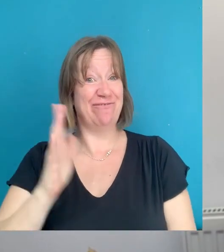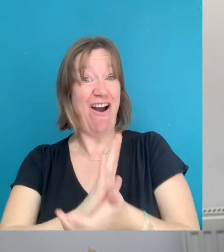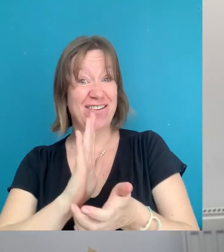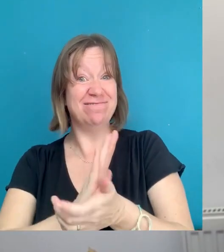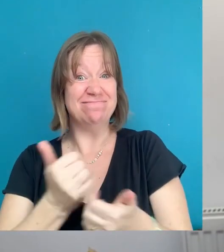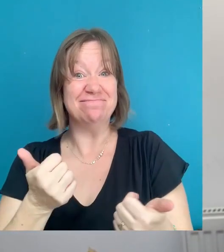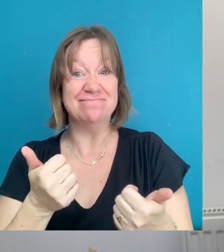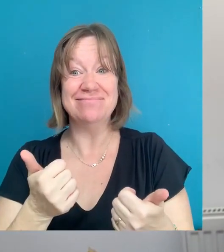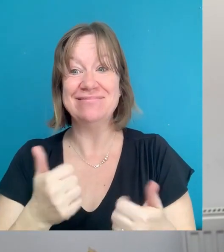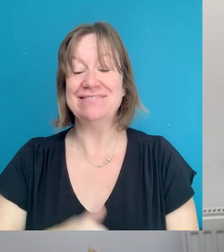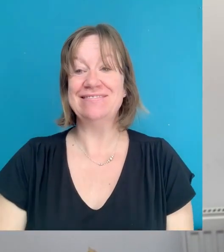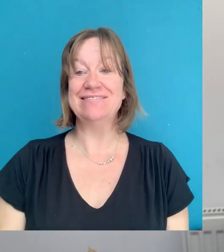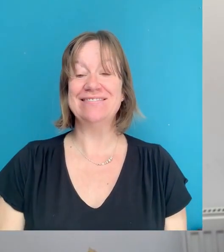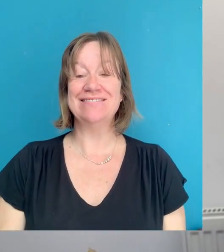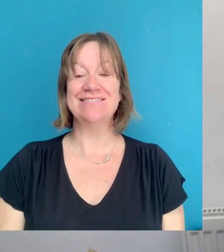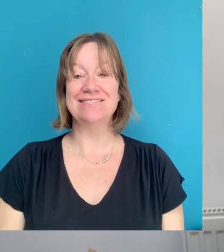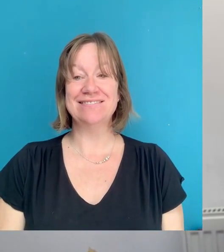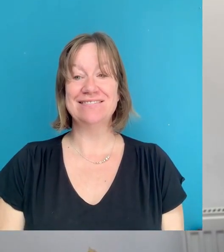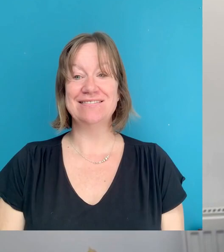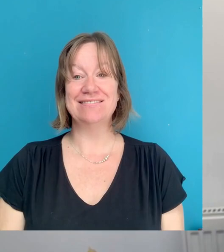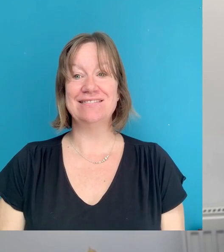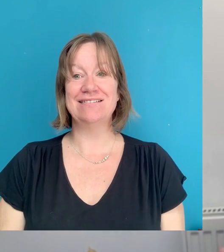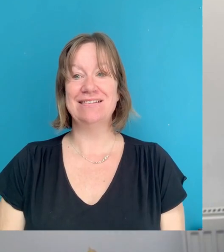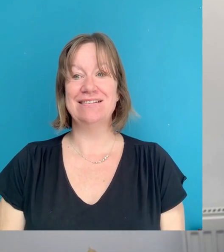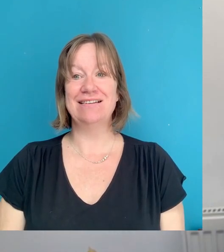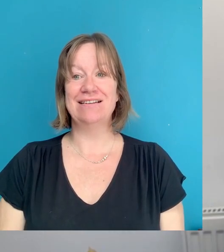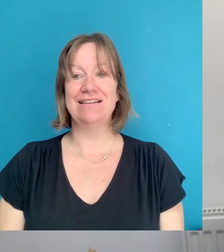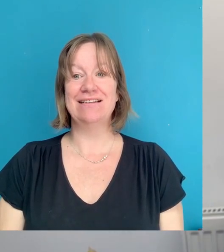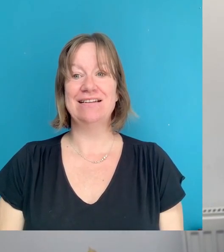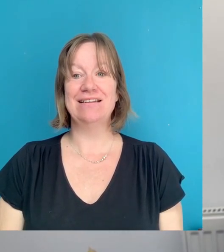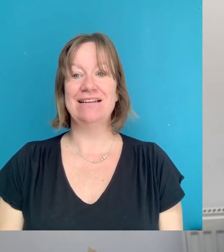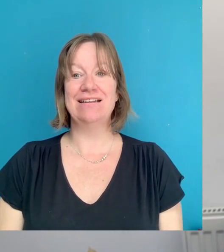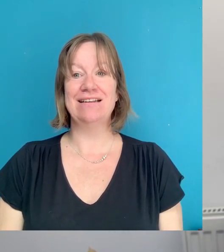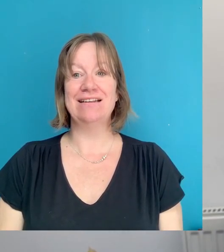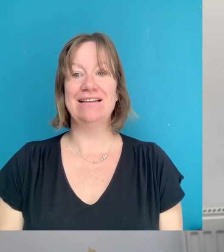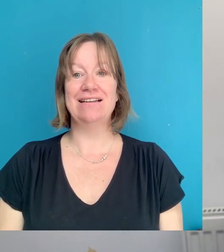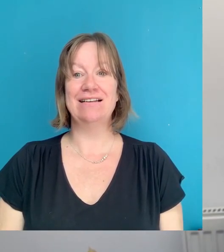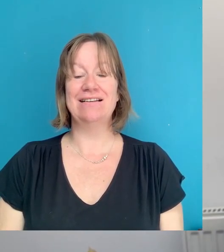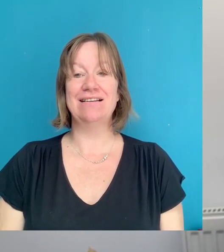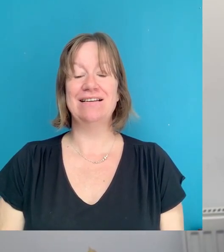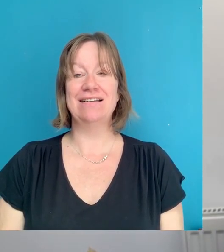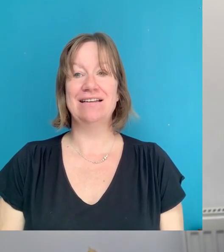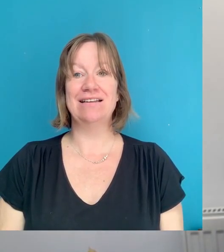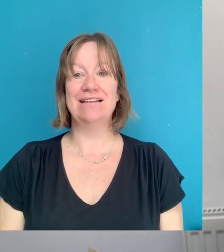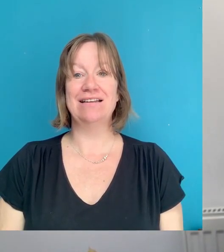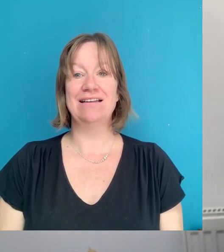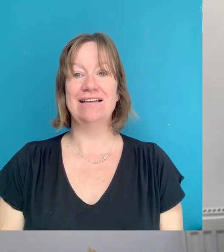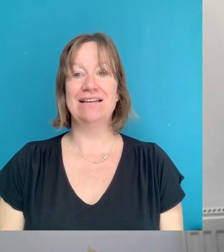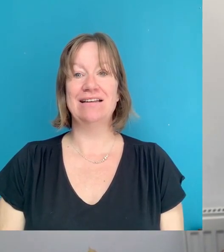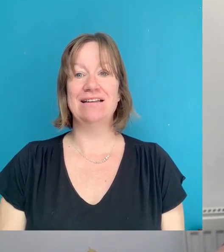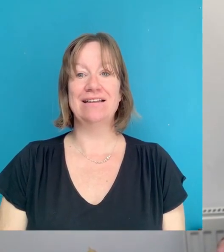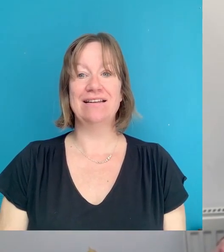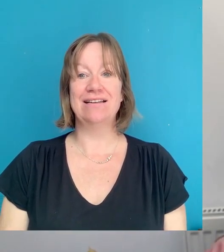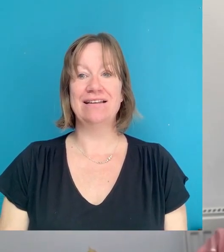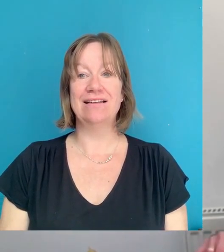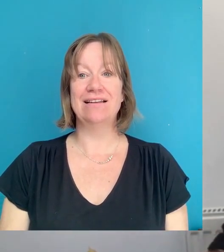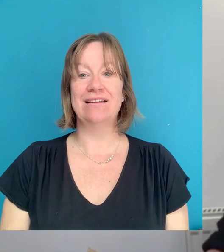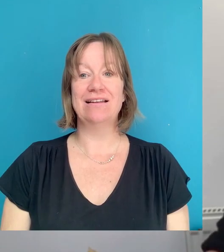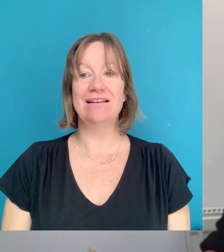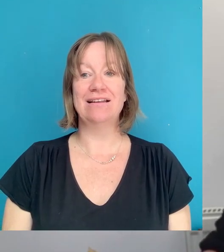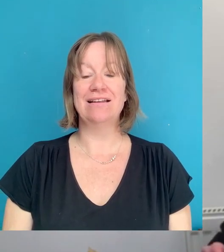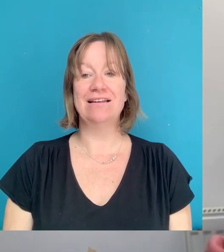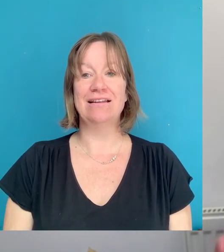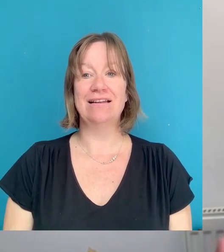Yeah, just fun. So now I'm going to get a bit of newsprint. I'm taking off the feathers.